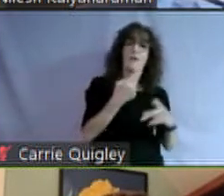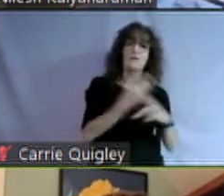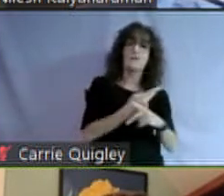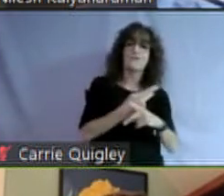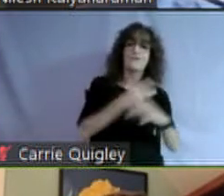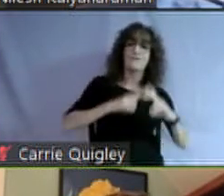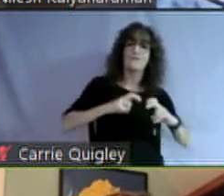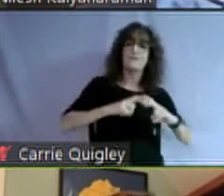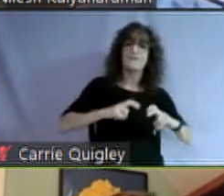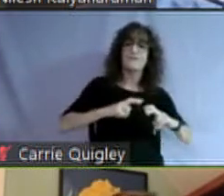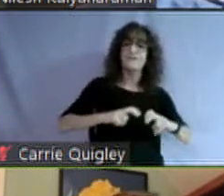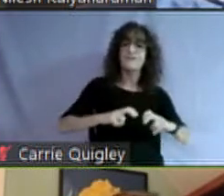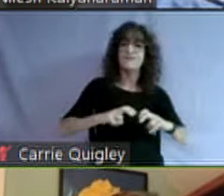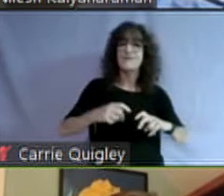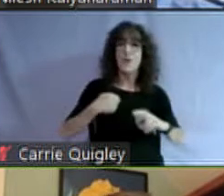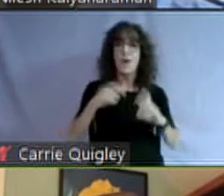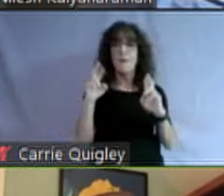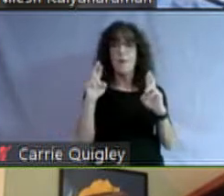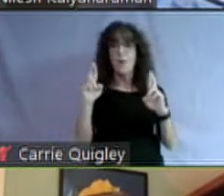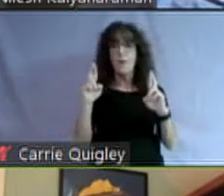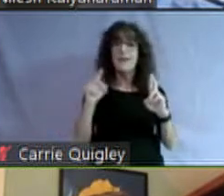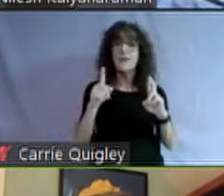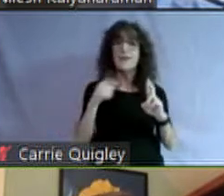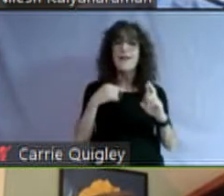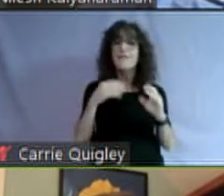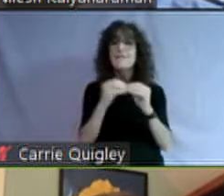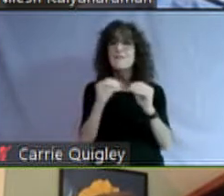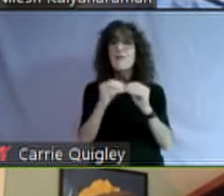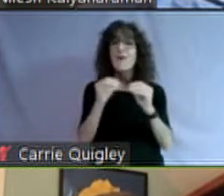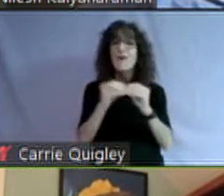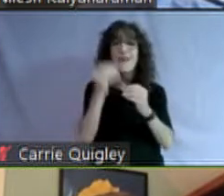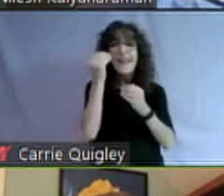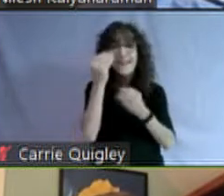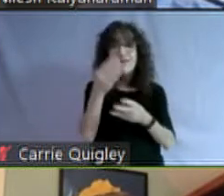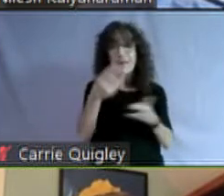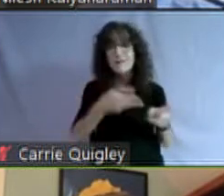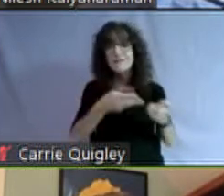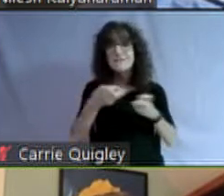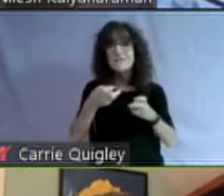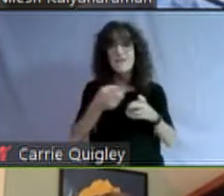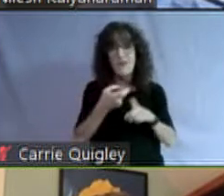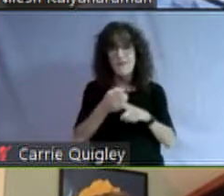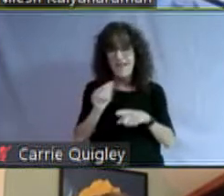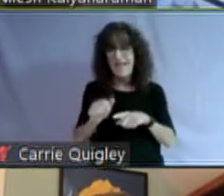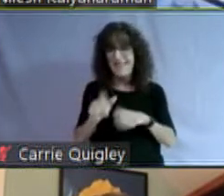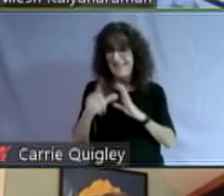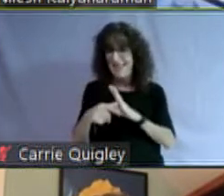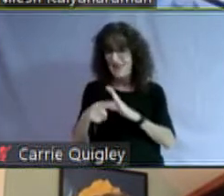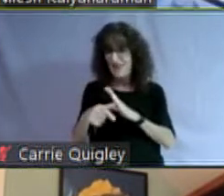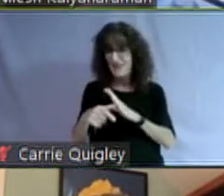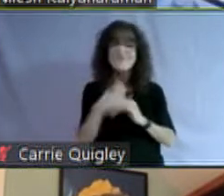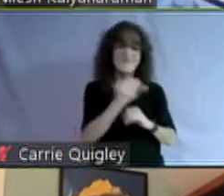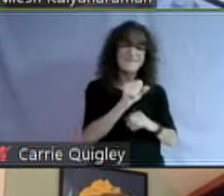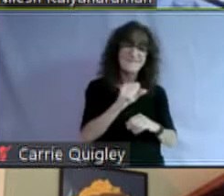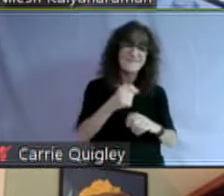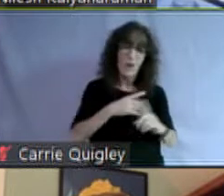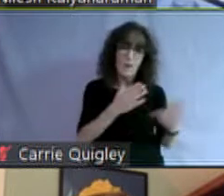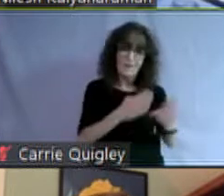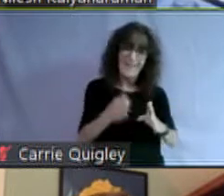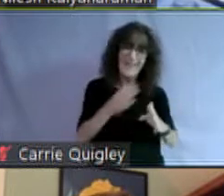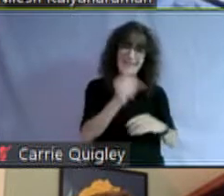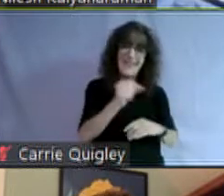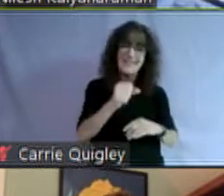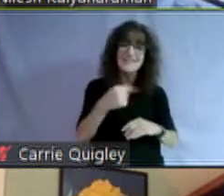So I got my fingers crossed that you're going to have more information to be able to pull out of this, Dr. K. That is what we are working on. So we're working